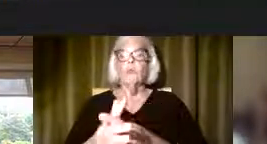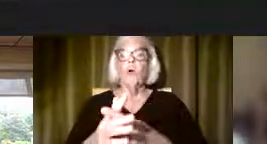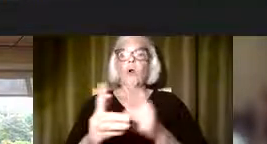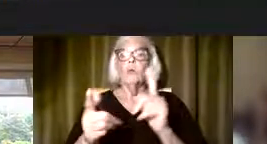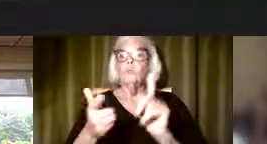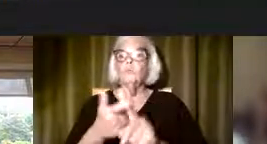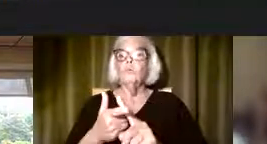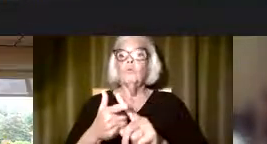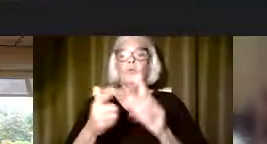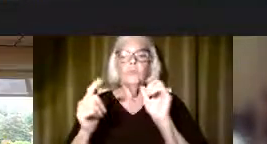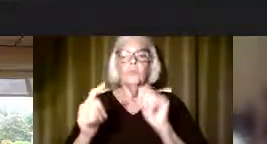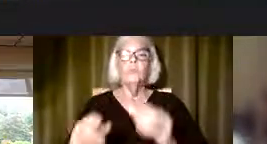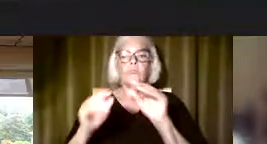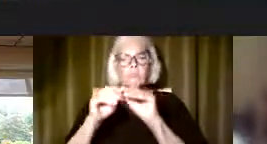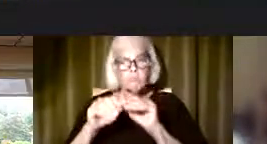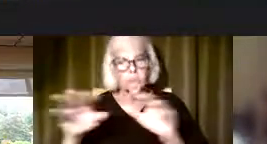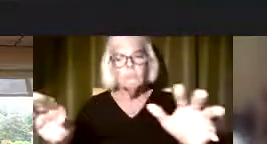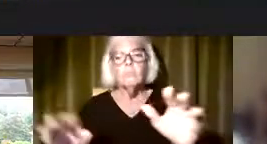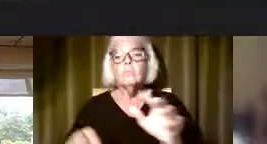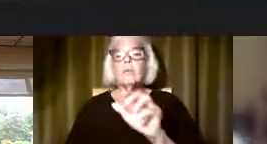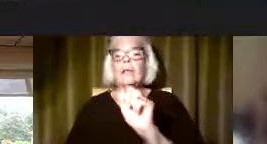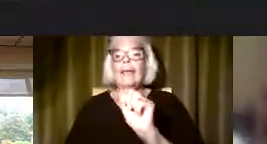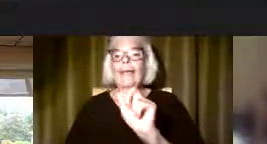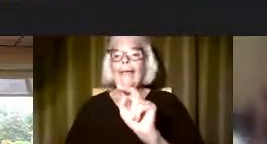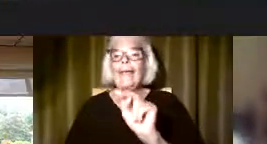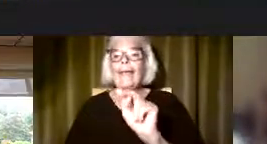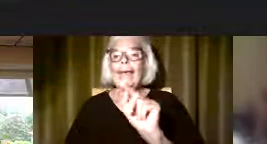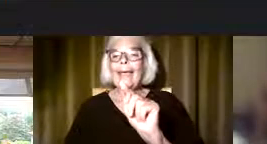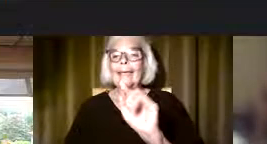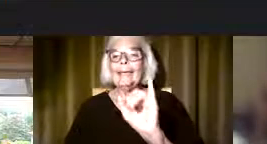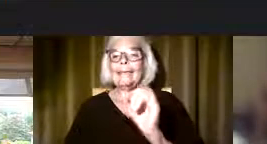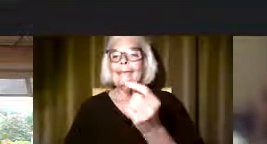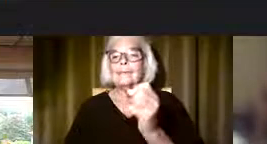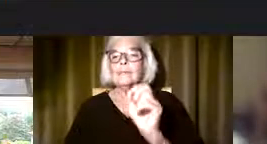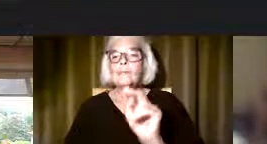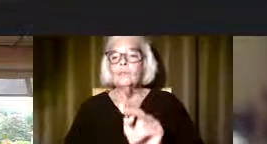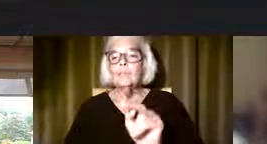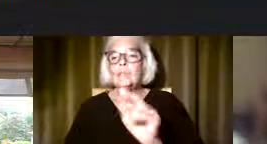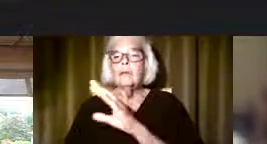LAMP-based tests. And we've been doing that for the last couple of months.